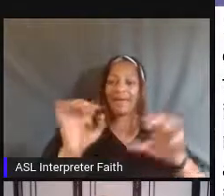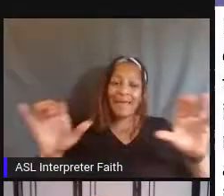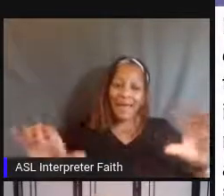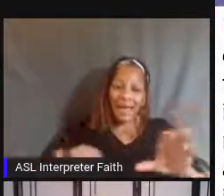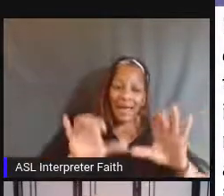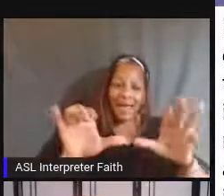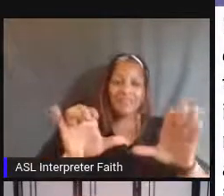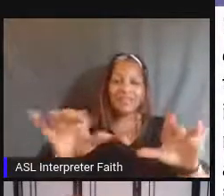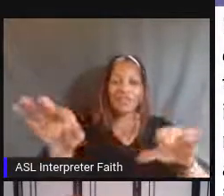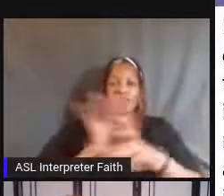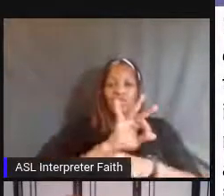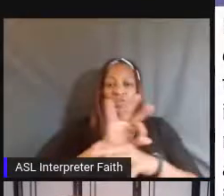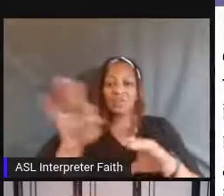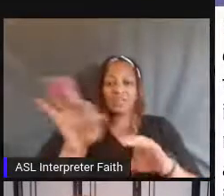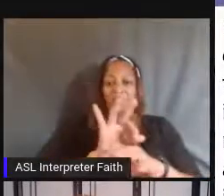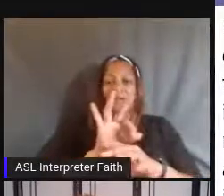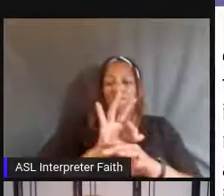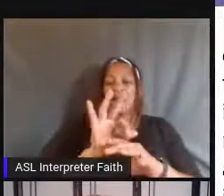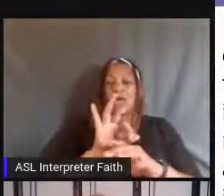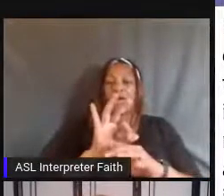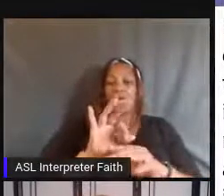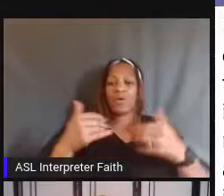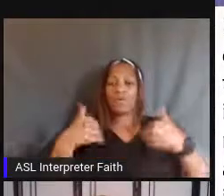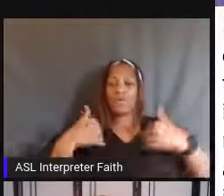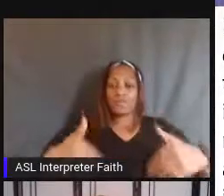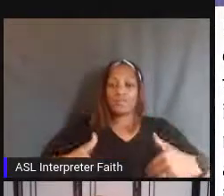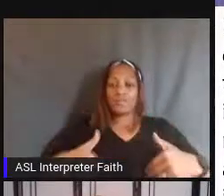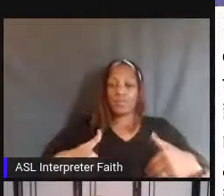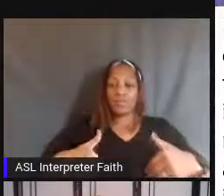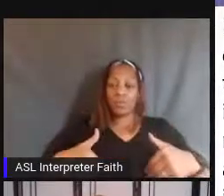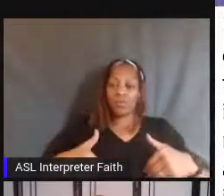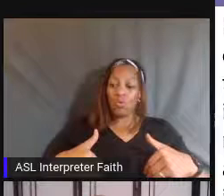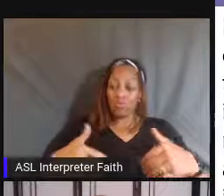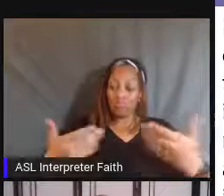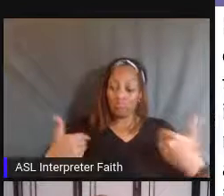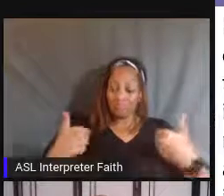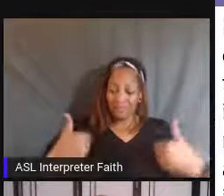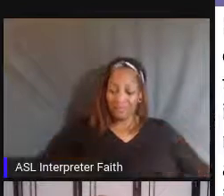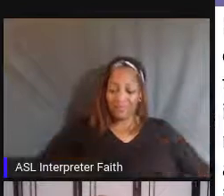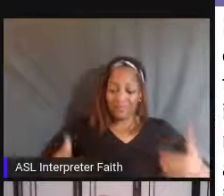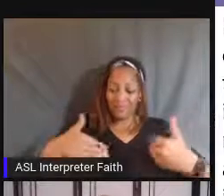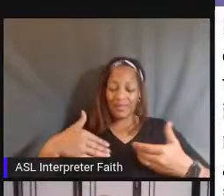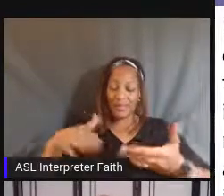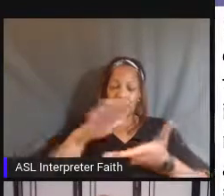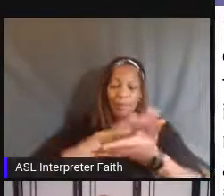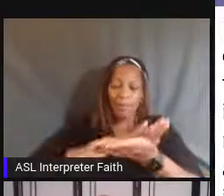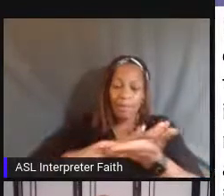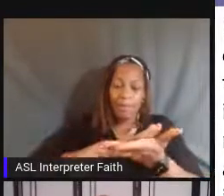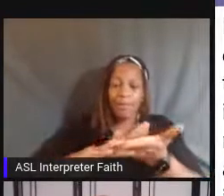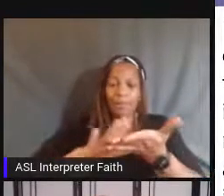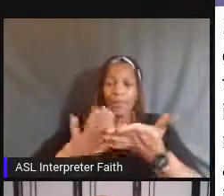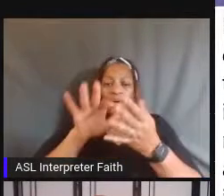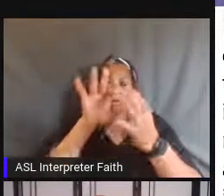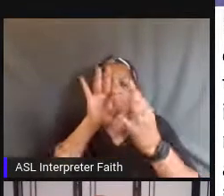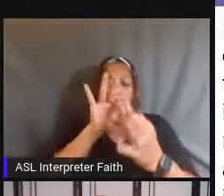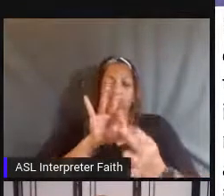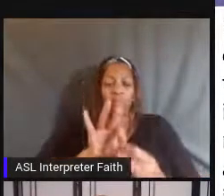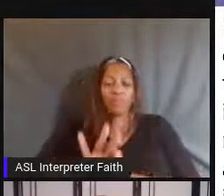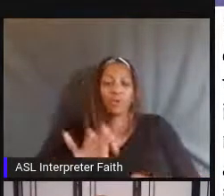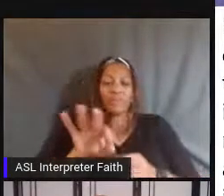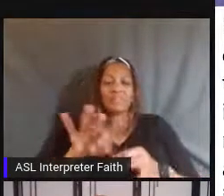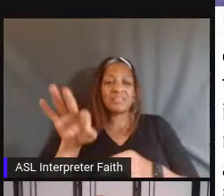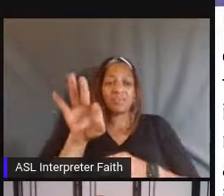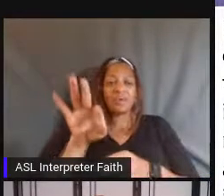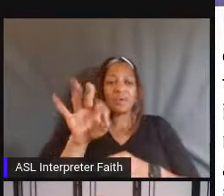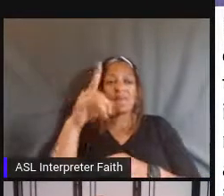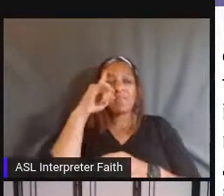function of our physical body as being pure and perfect spirit. And think of